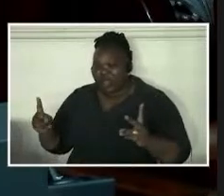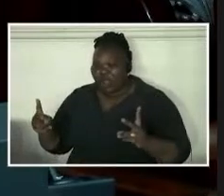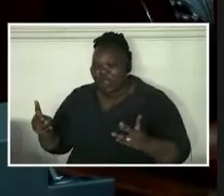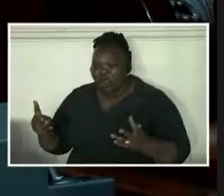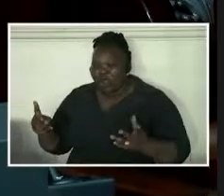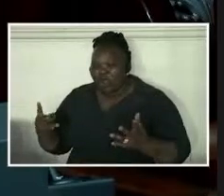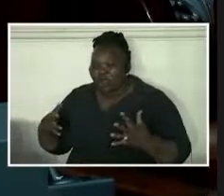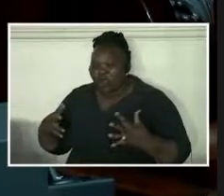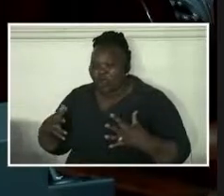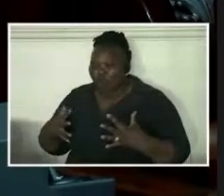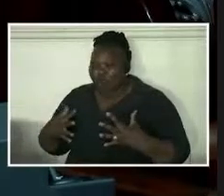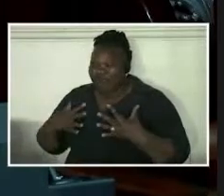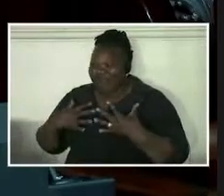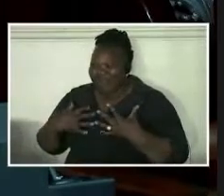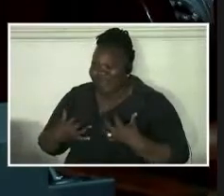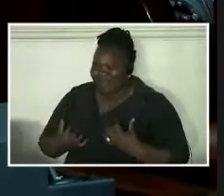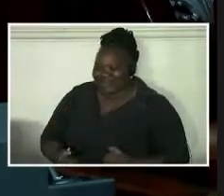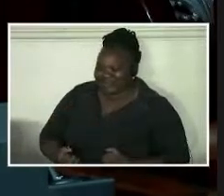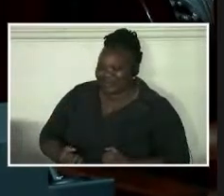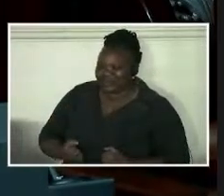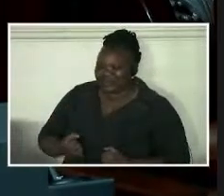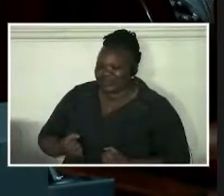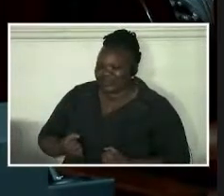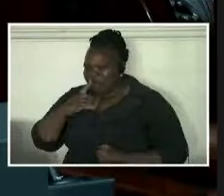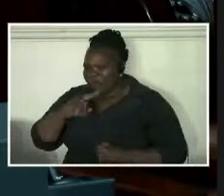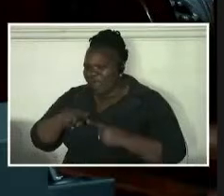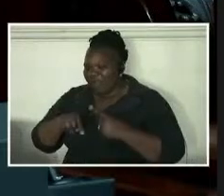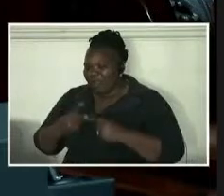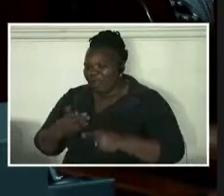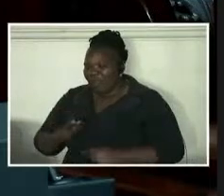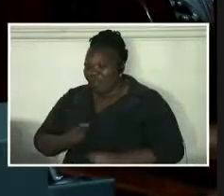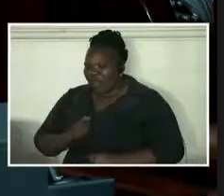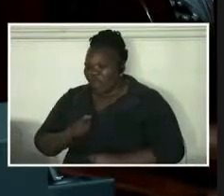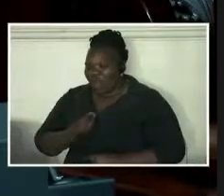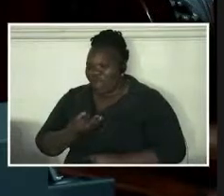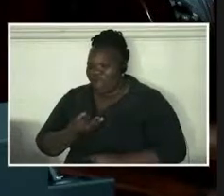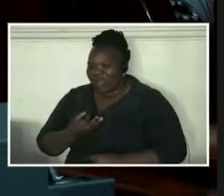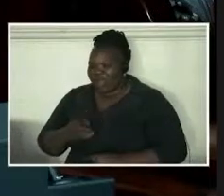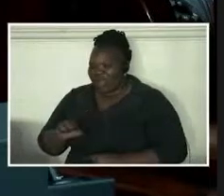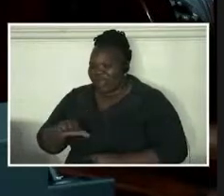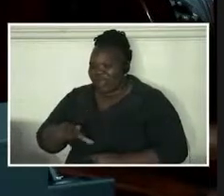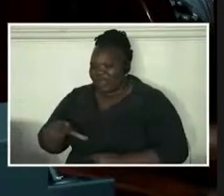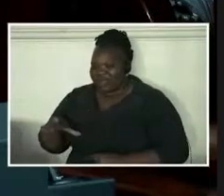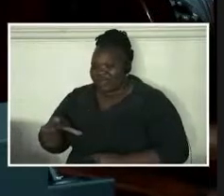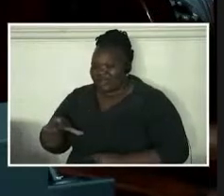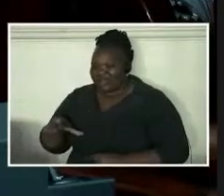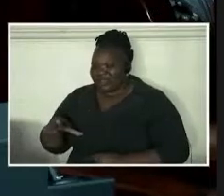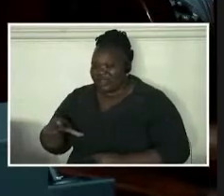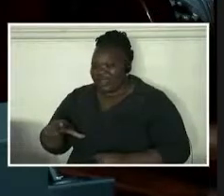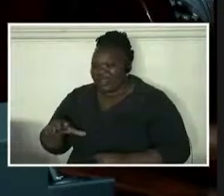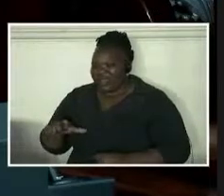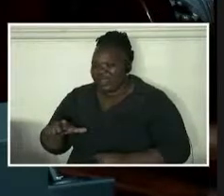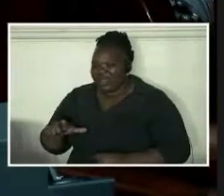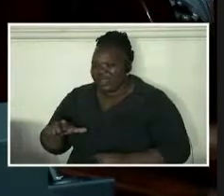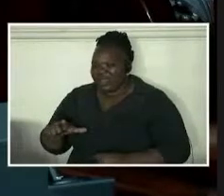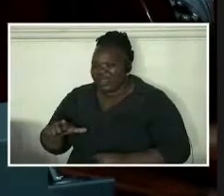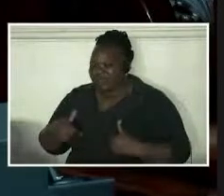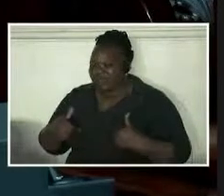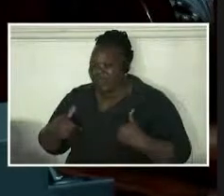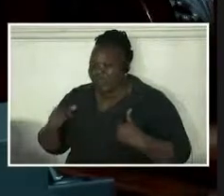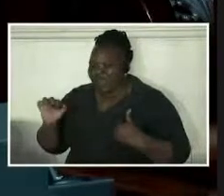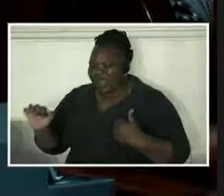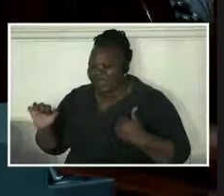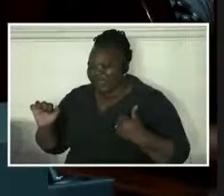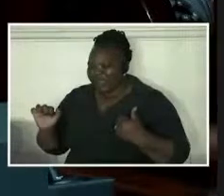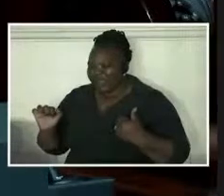exhaustion here we talk about a young lady conjuaio whose life has been destroyed by a daughter